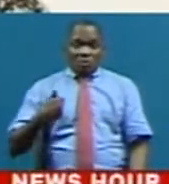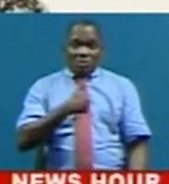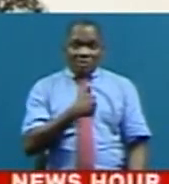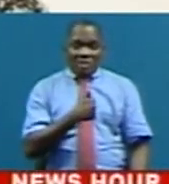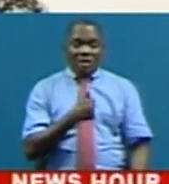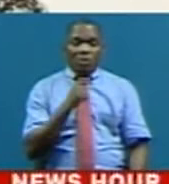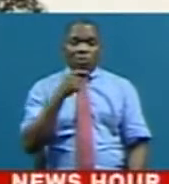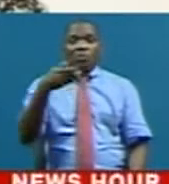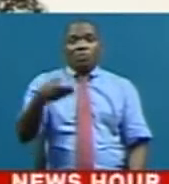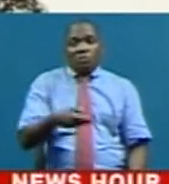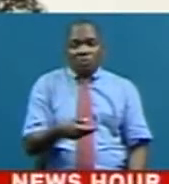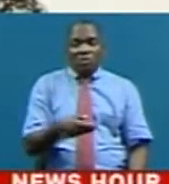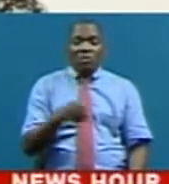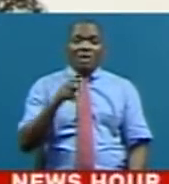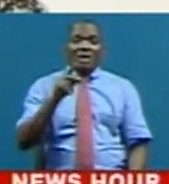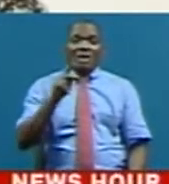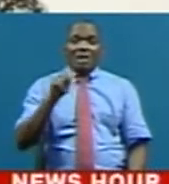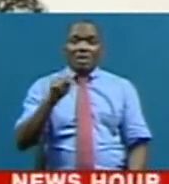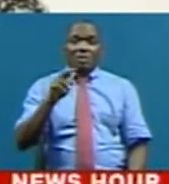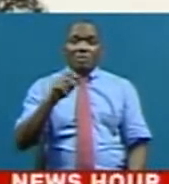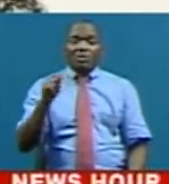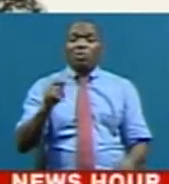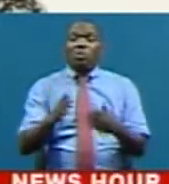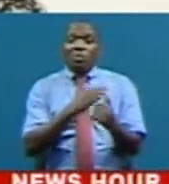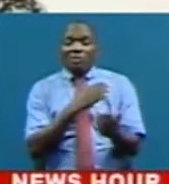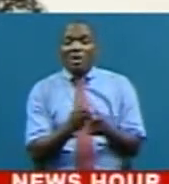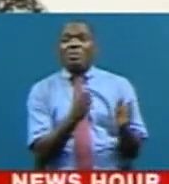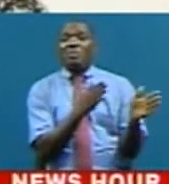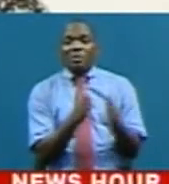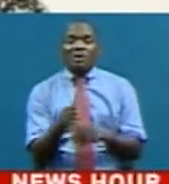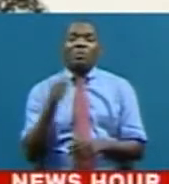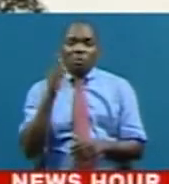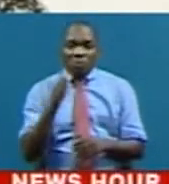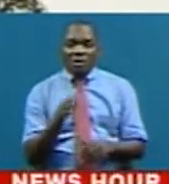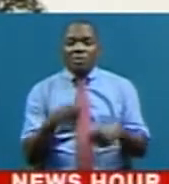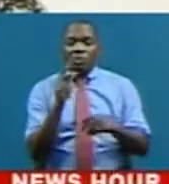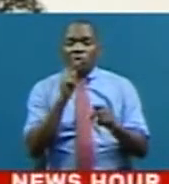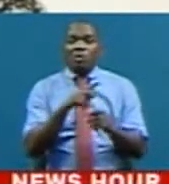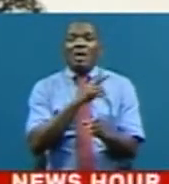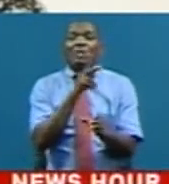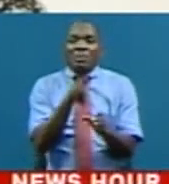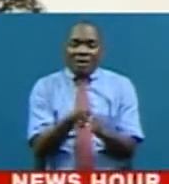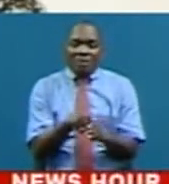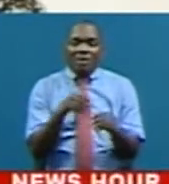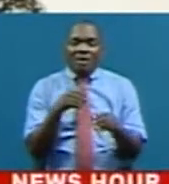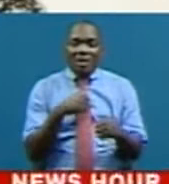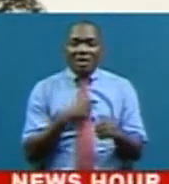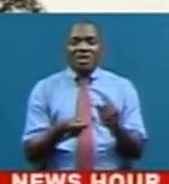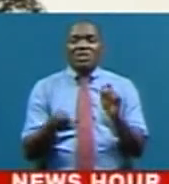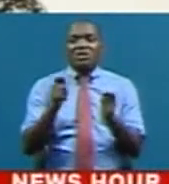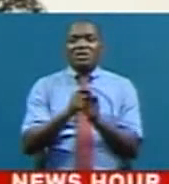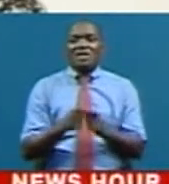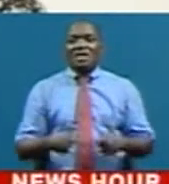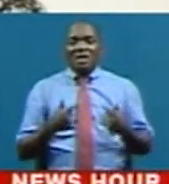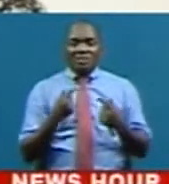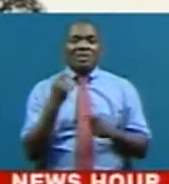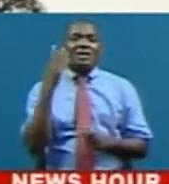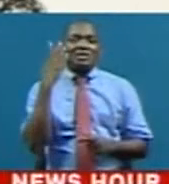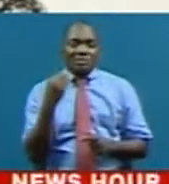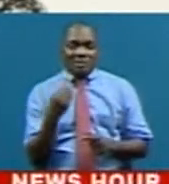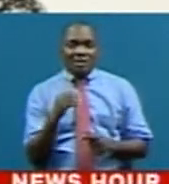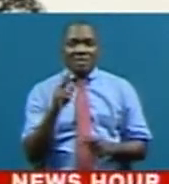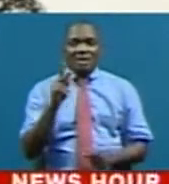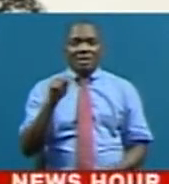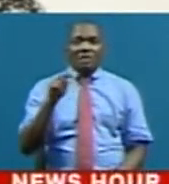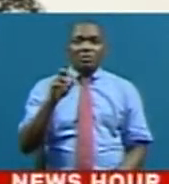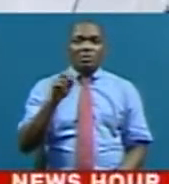we as hosts need to make all the necessary preparation to give participants a life-changing experience